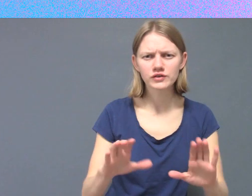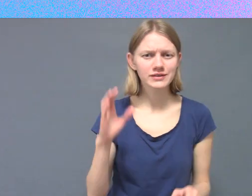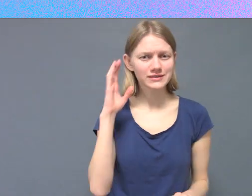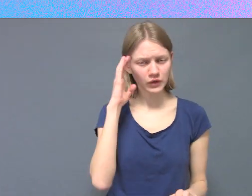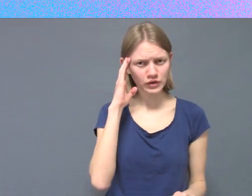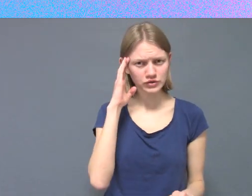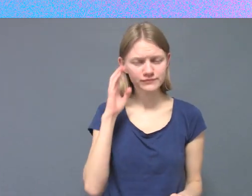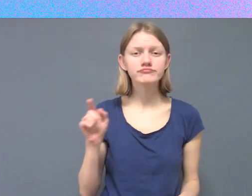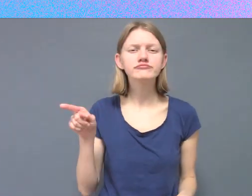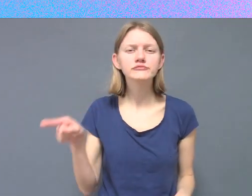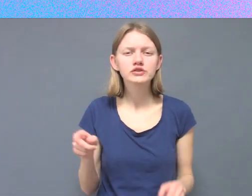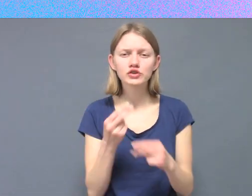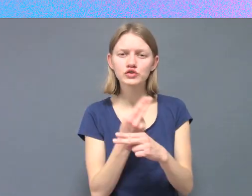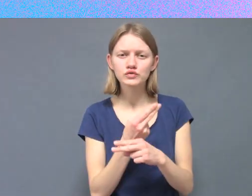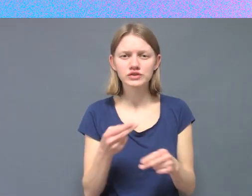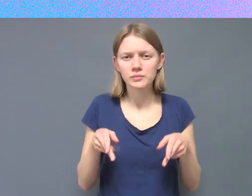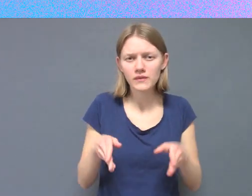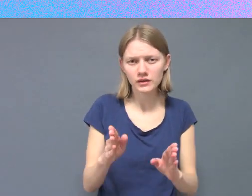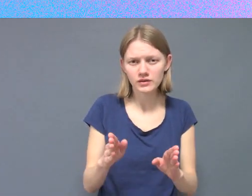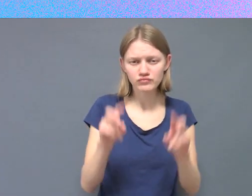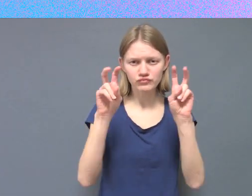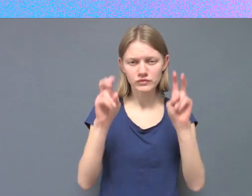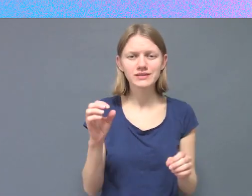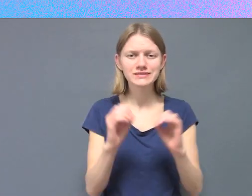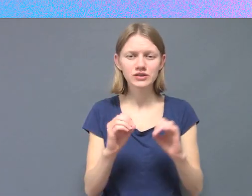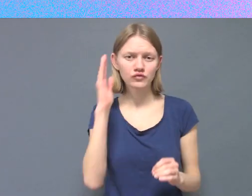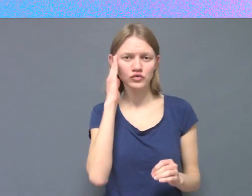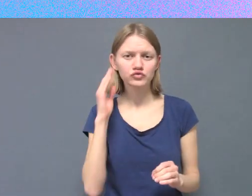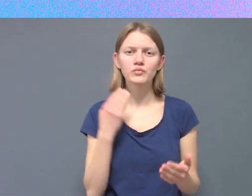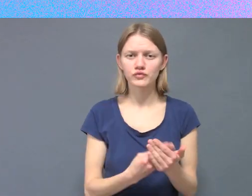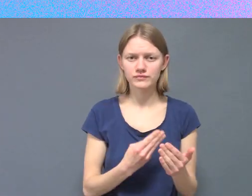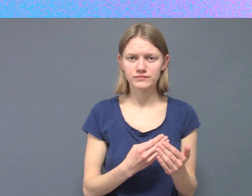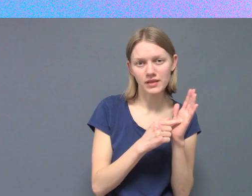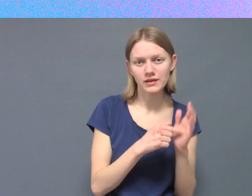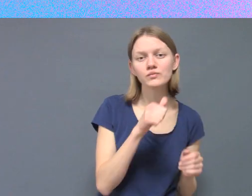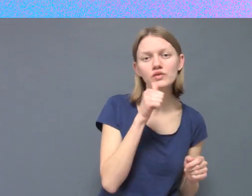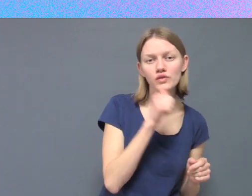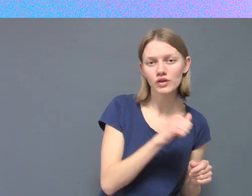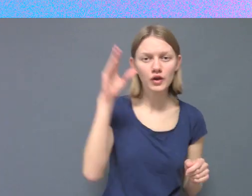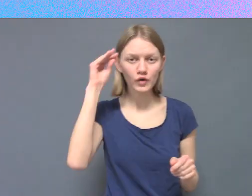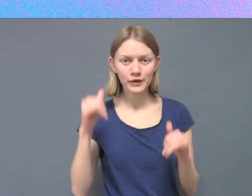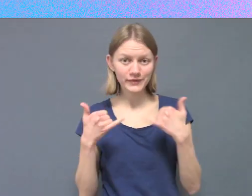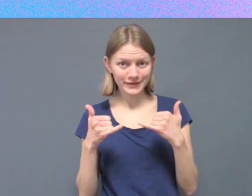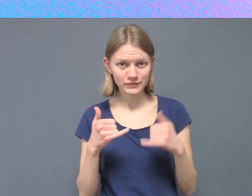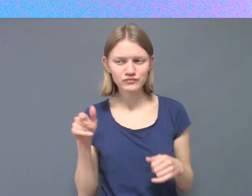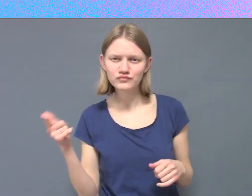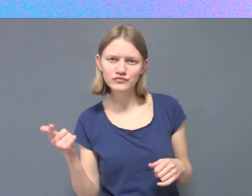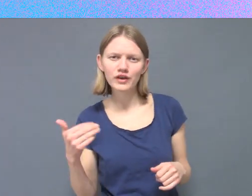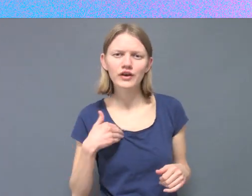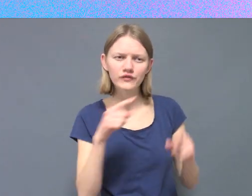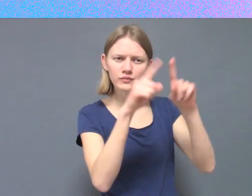performed a particular action without revealing that knowledge or action. Just let me give you an intuitive